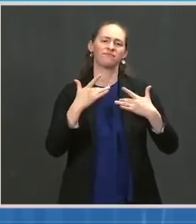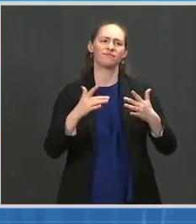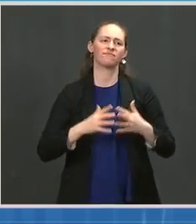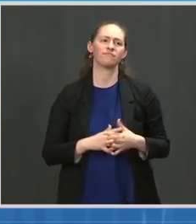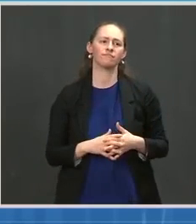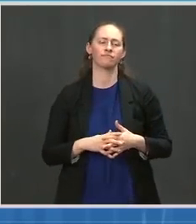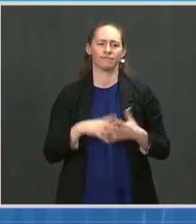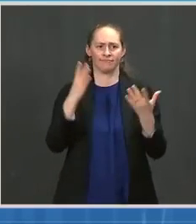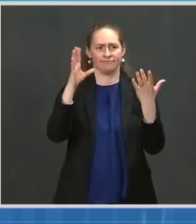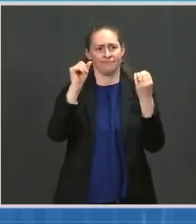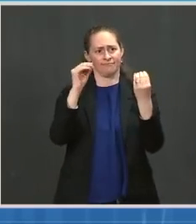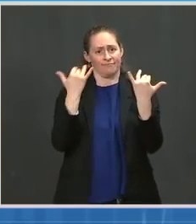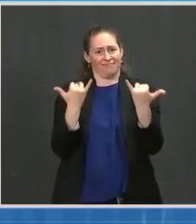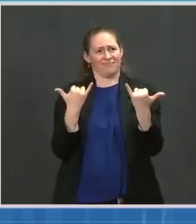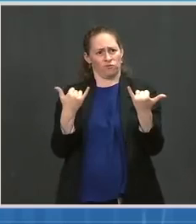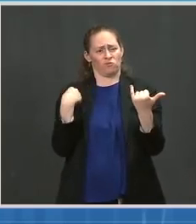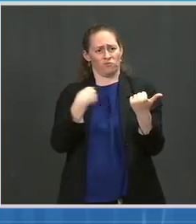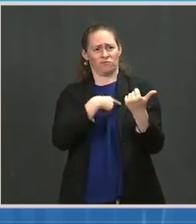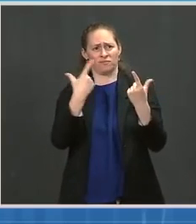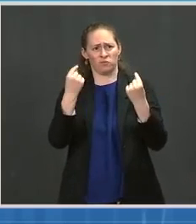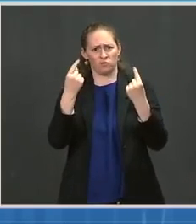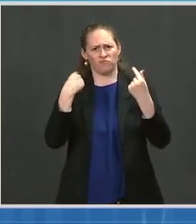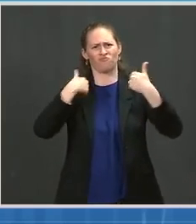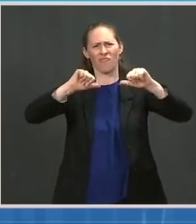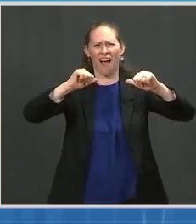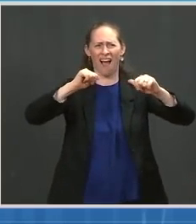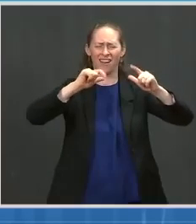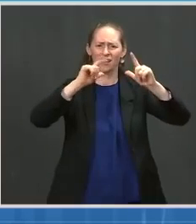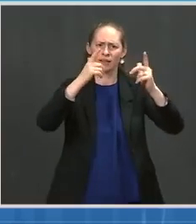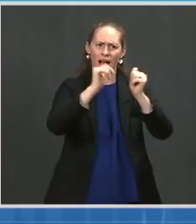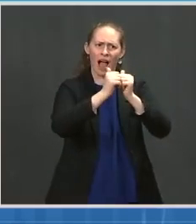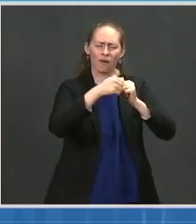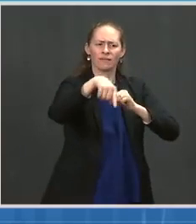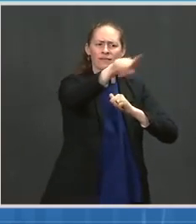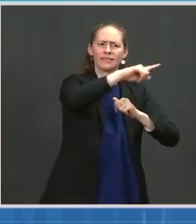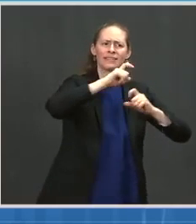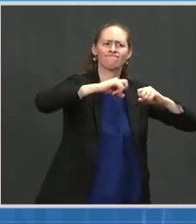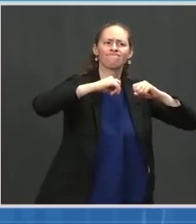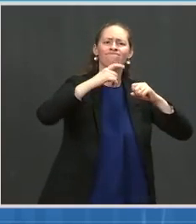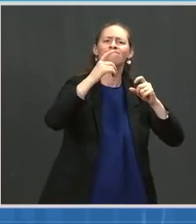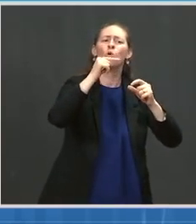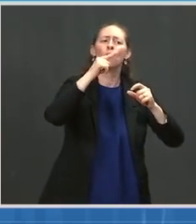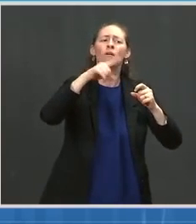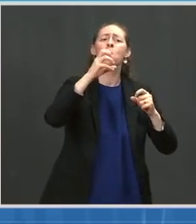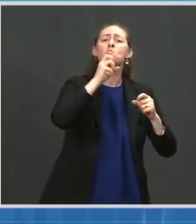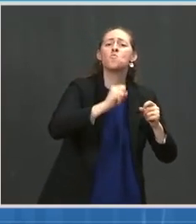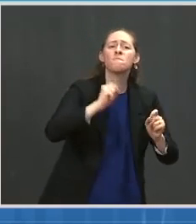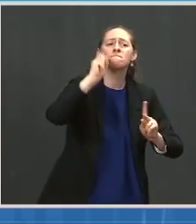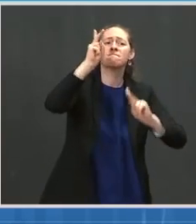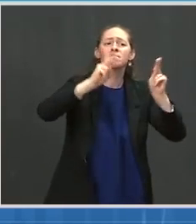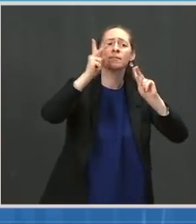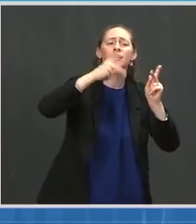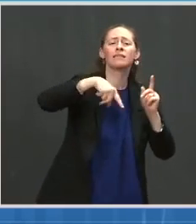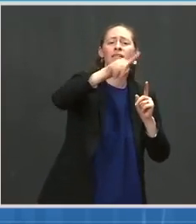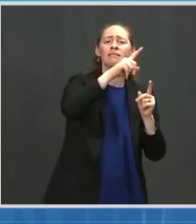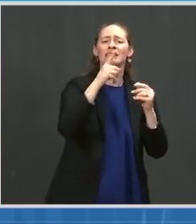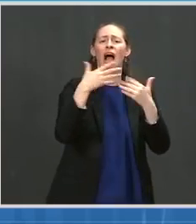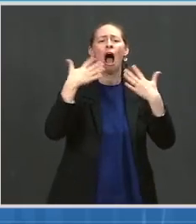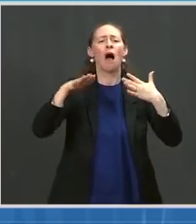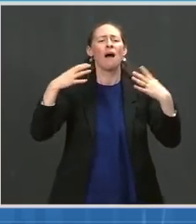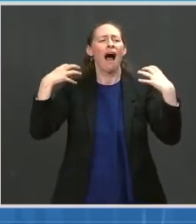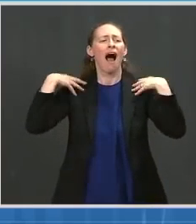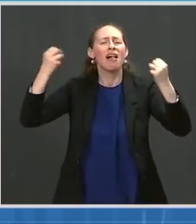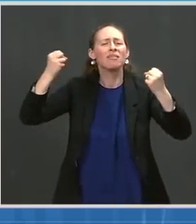could protect you. If anything, it is likely that elderly individuals, particularly if they're frail and have underlying